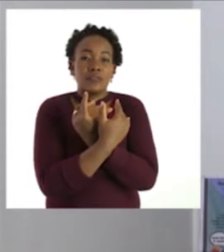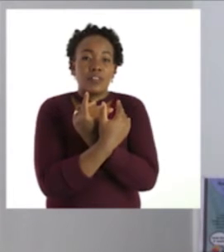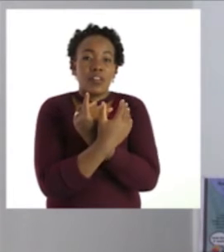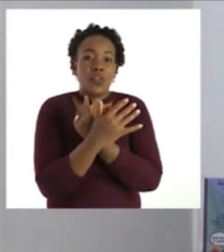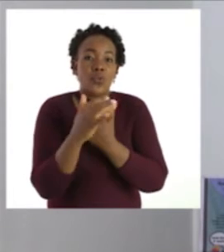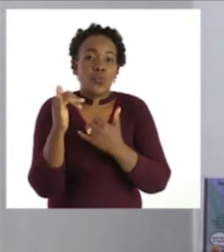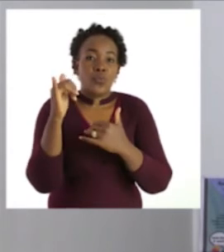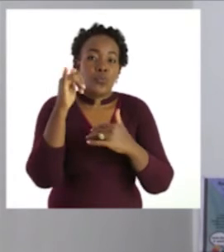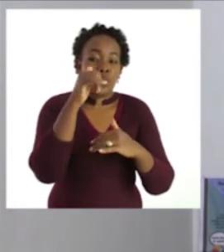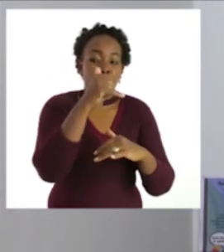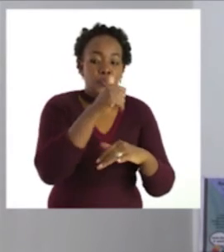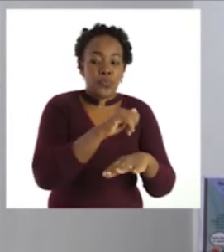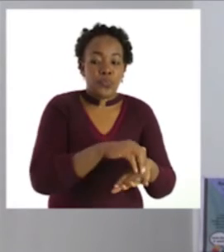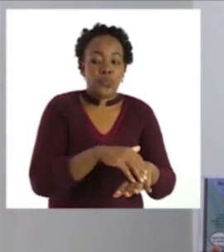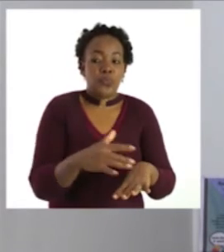set